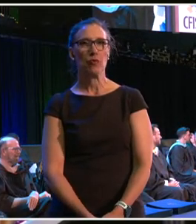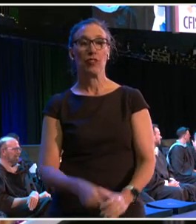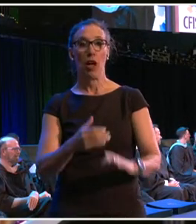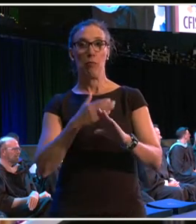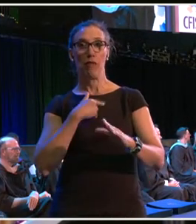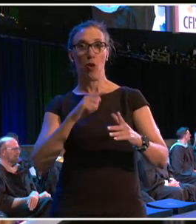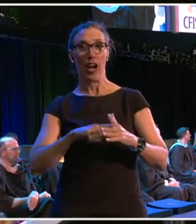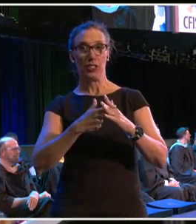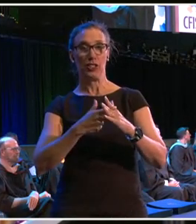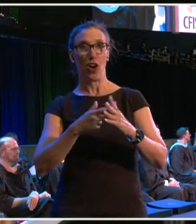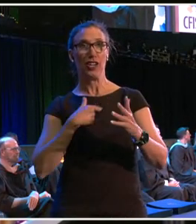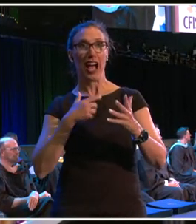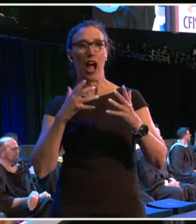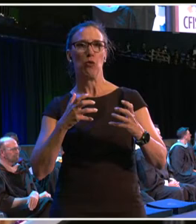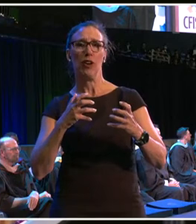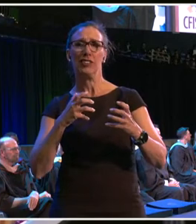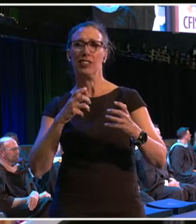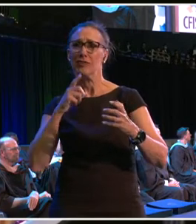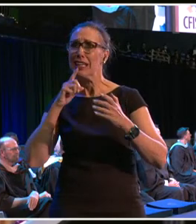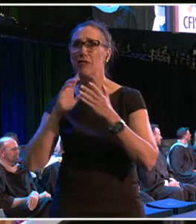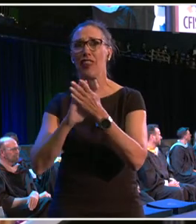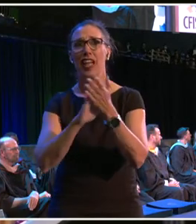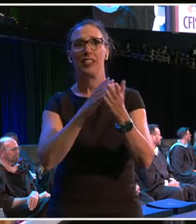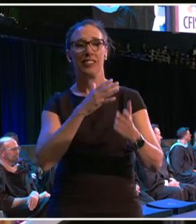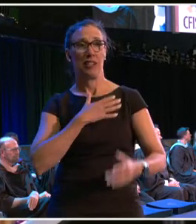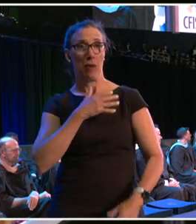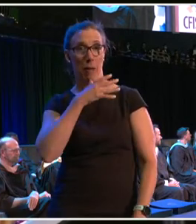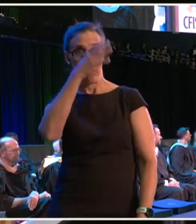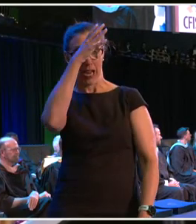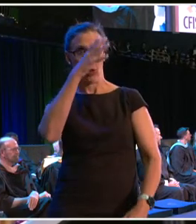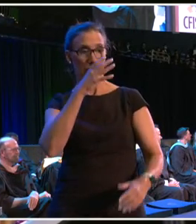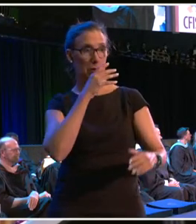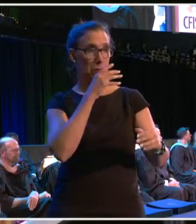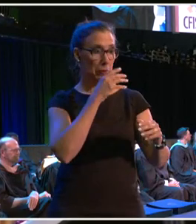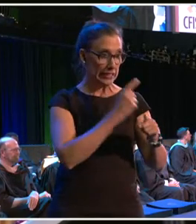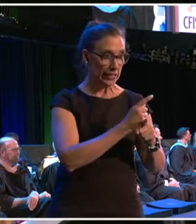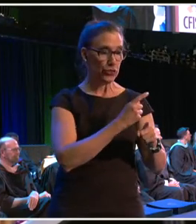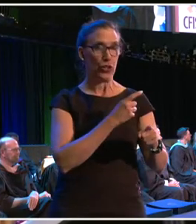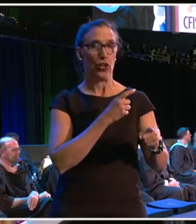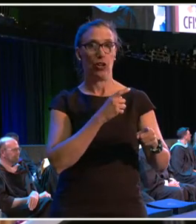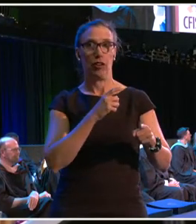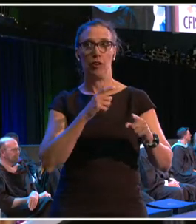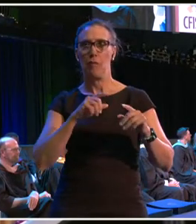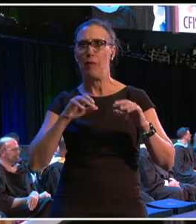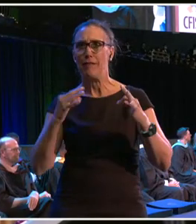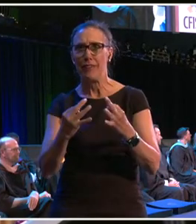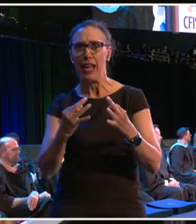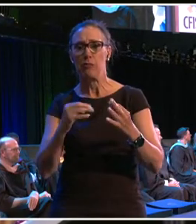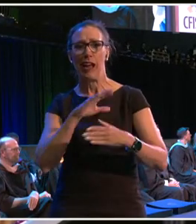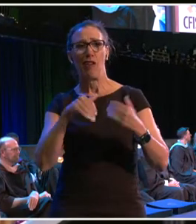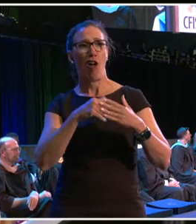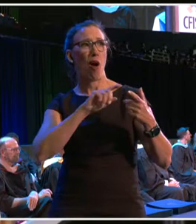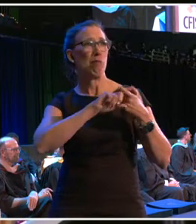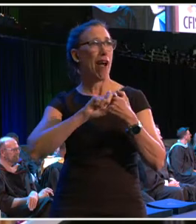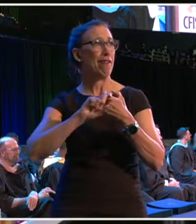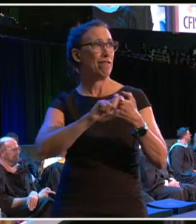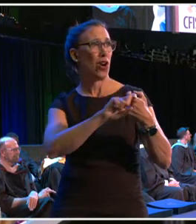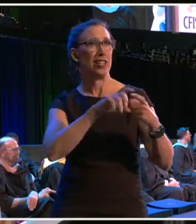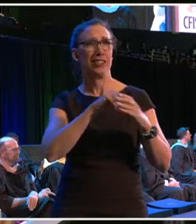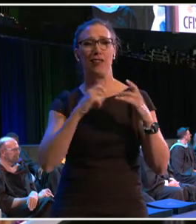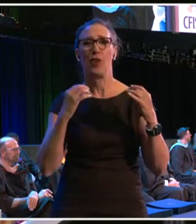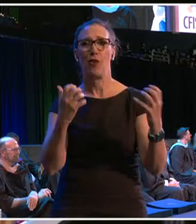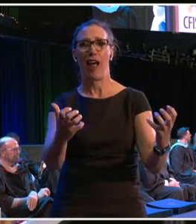Before I start, I just want to give thanks to my parents, my sister, my family, and all my friends among the